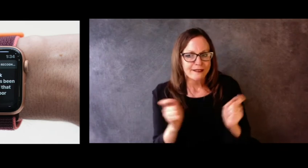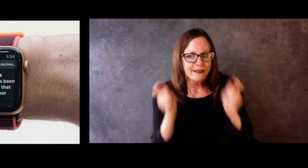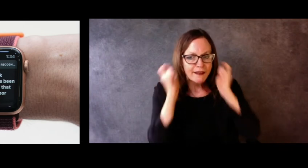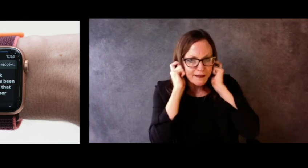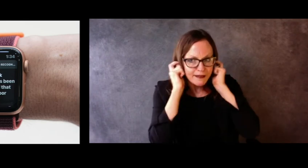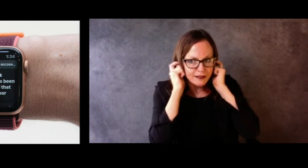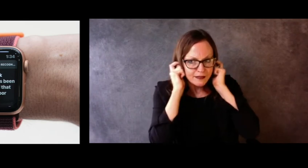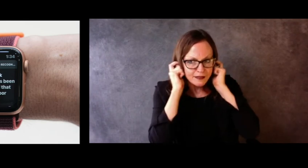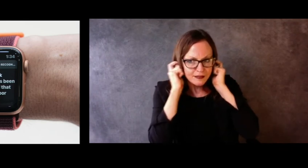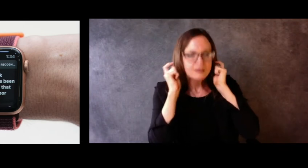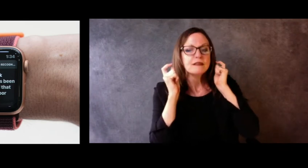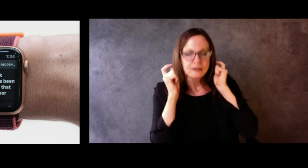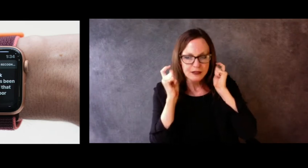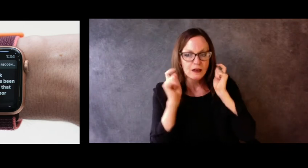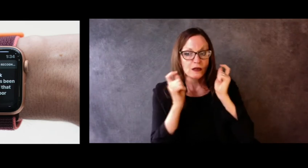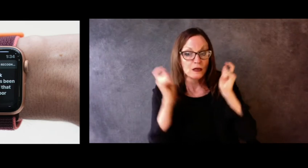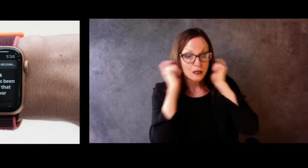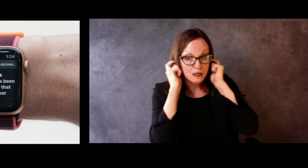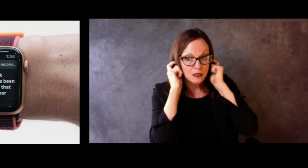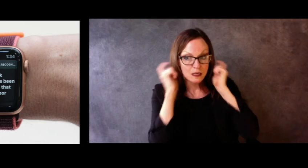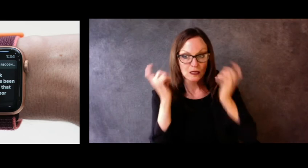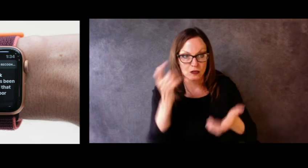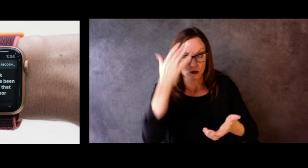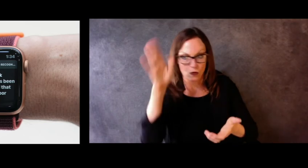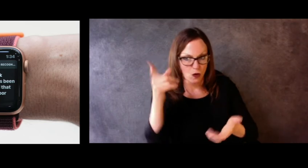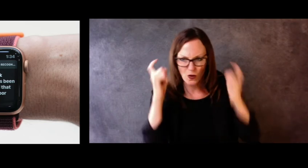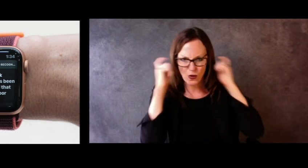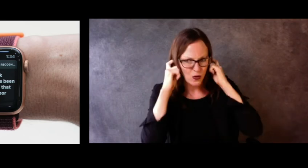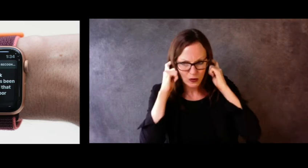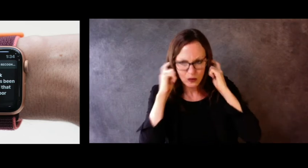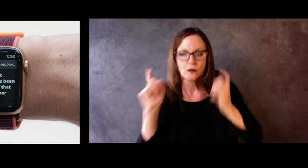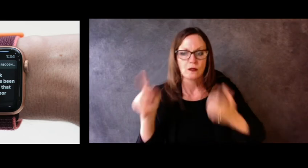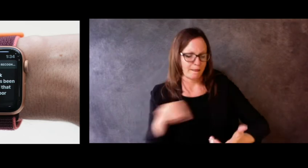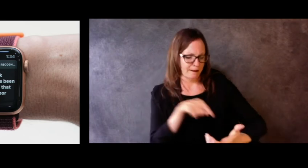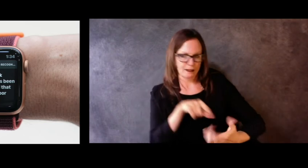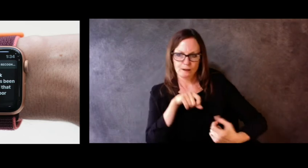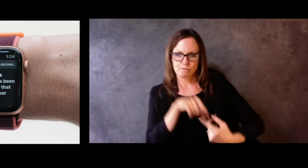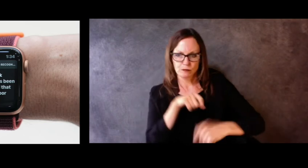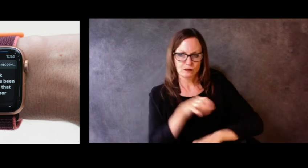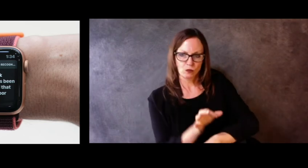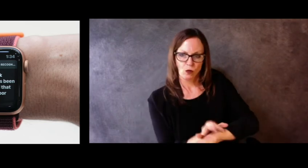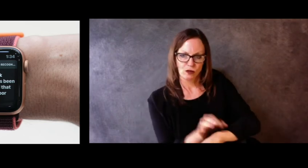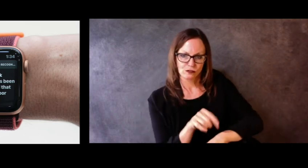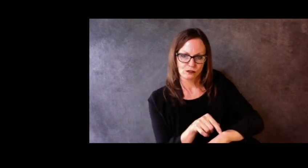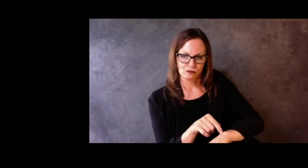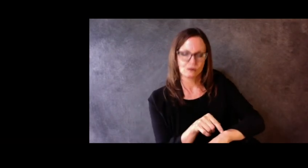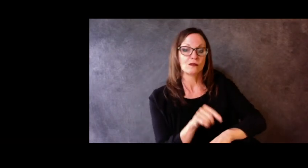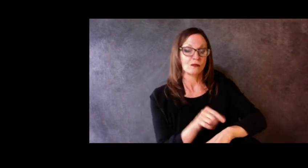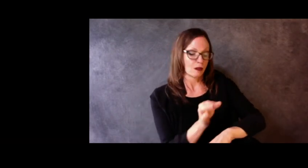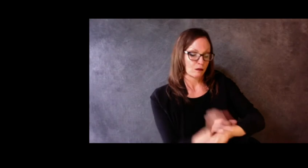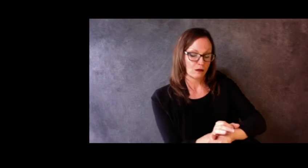them, but by having sound recognition turned on, they can be notified when things like the doorbell rings.